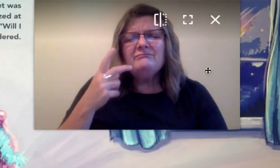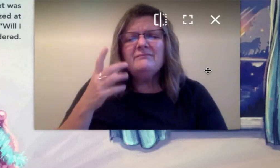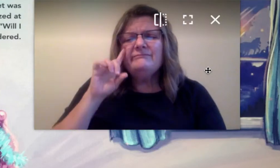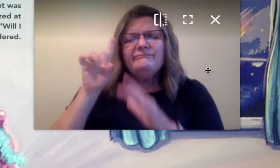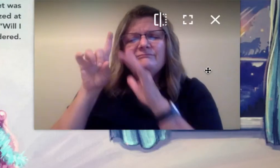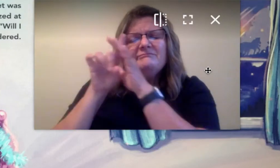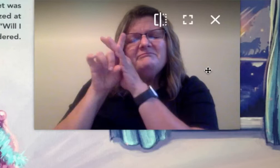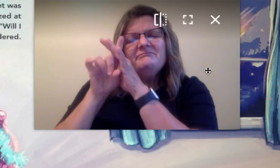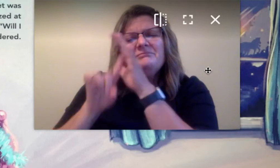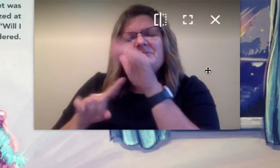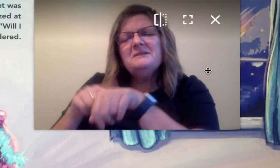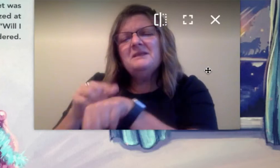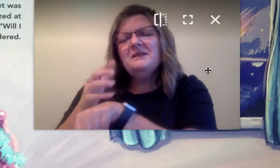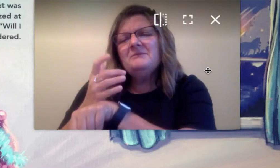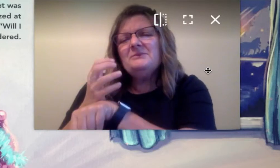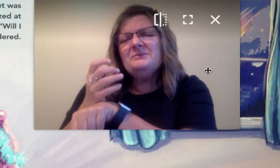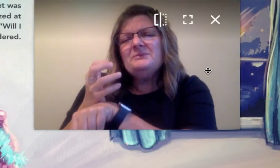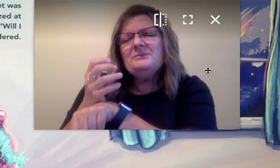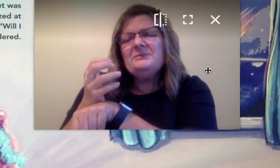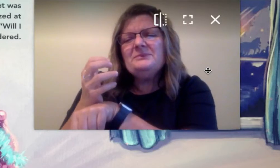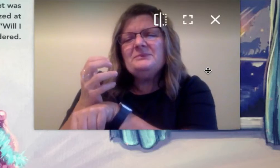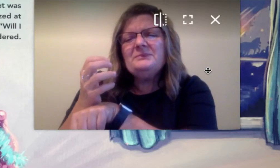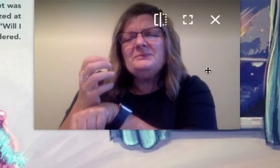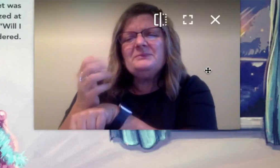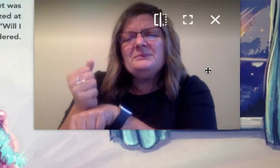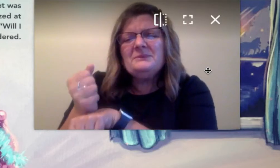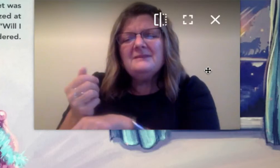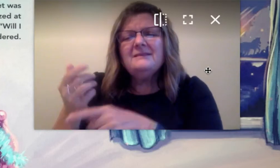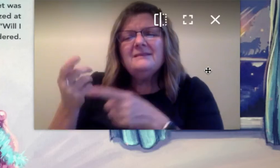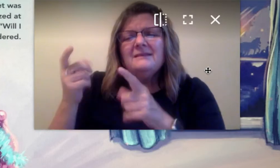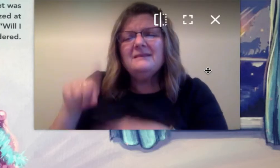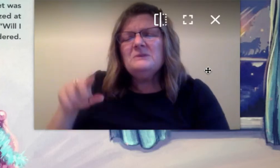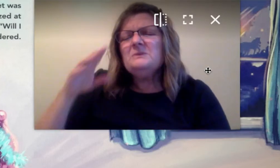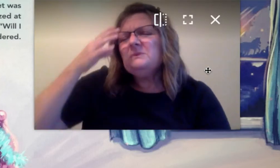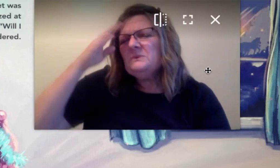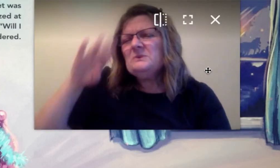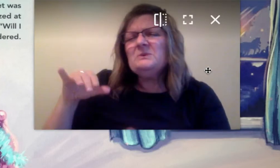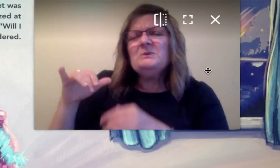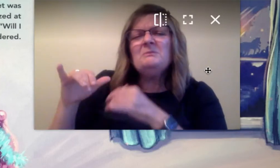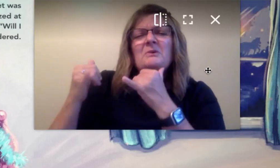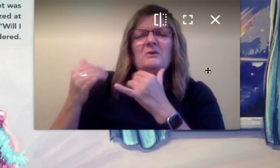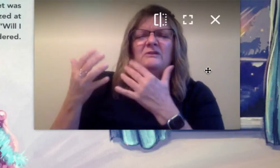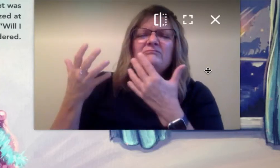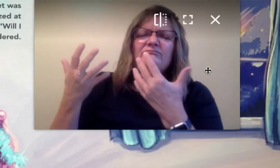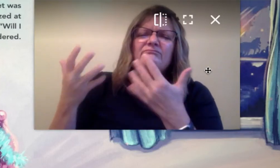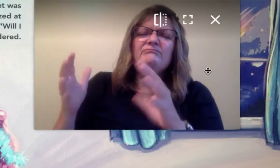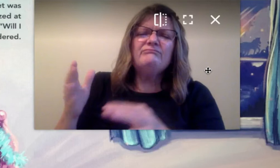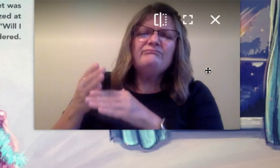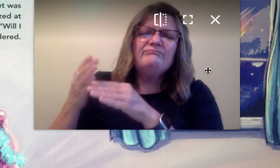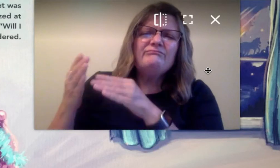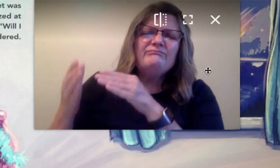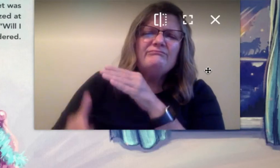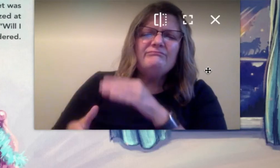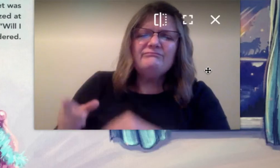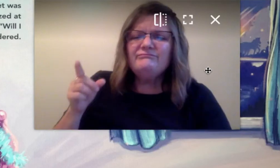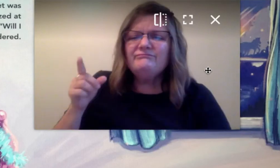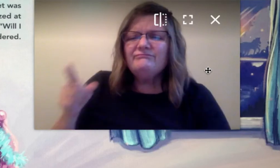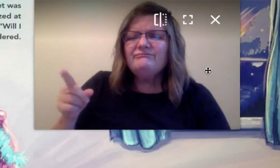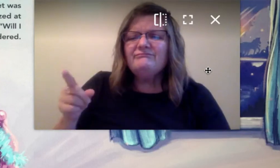Lost in thought, time passed, and before she knew it, the party was over.